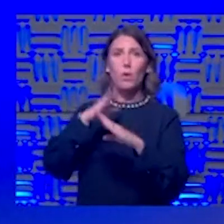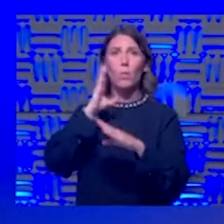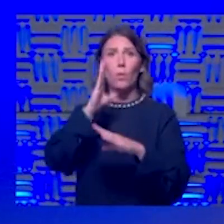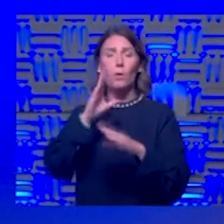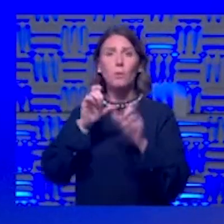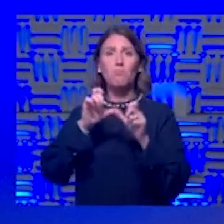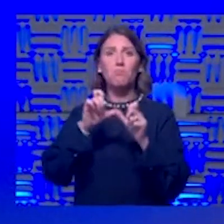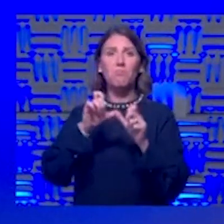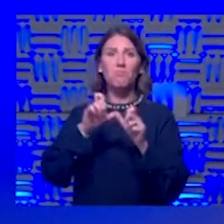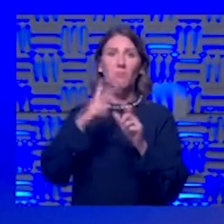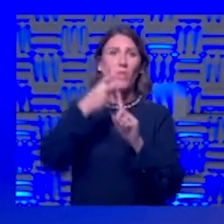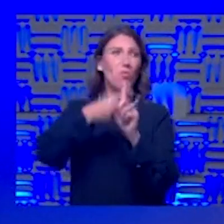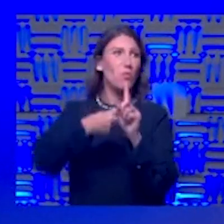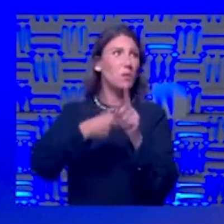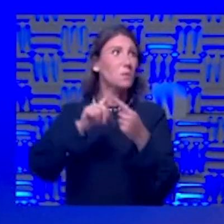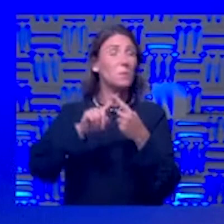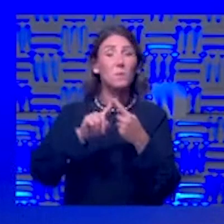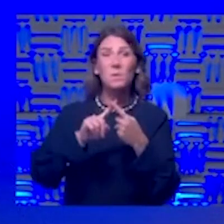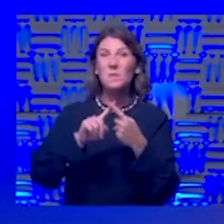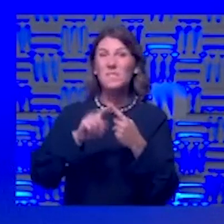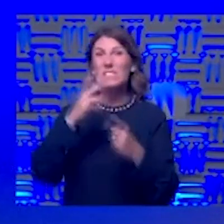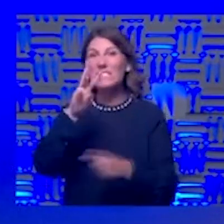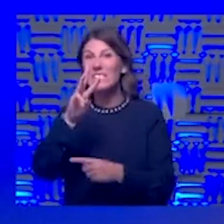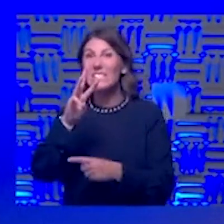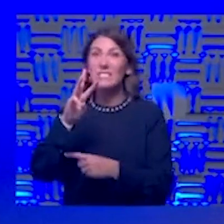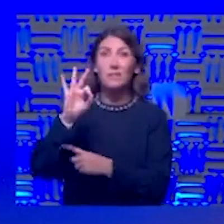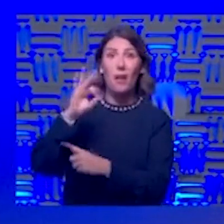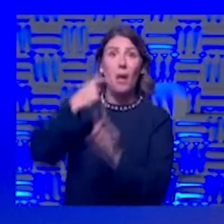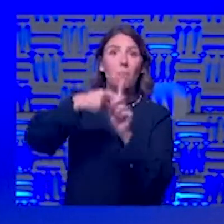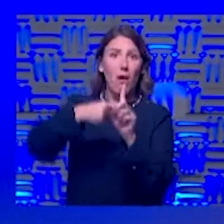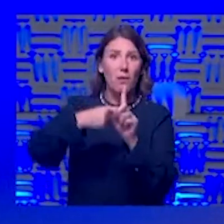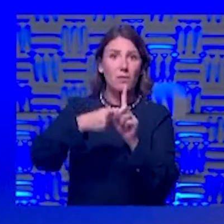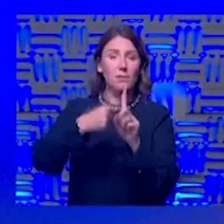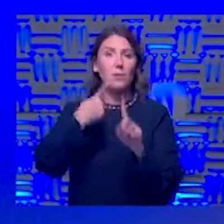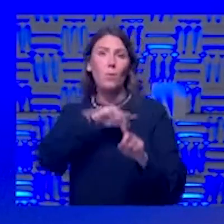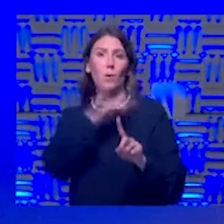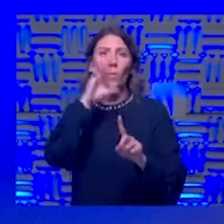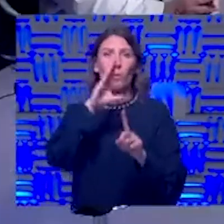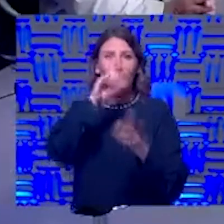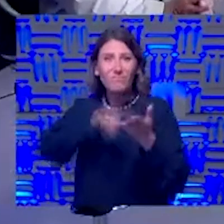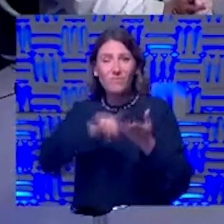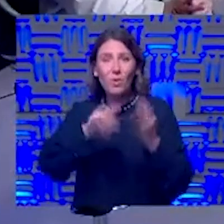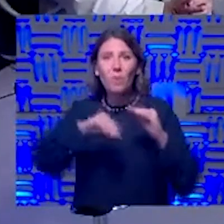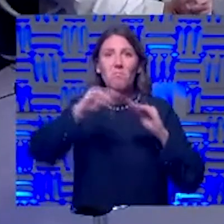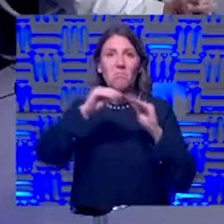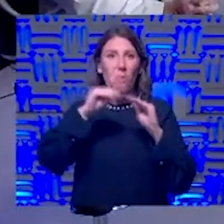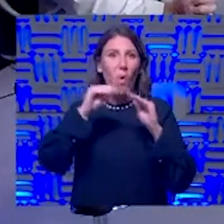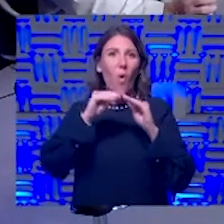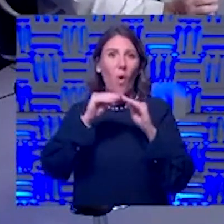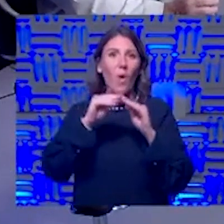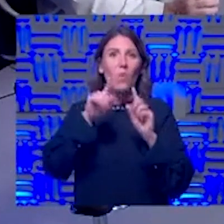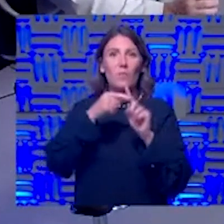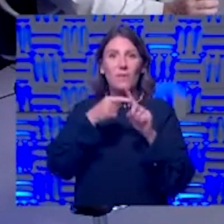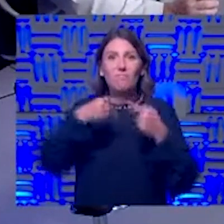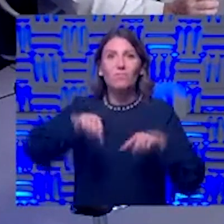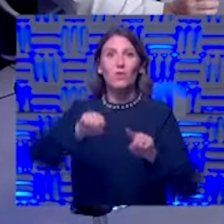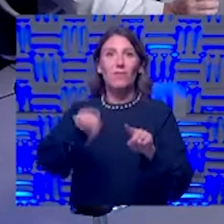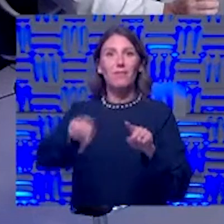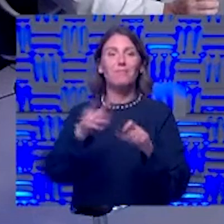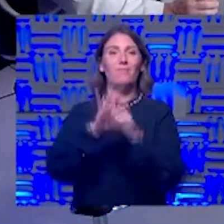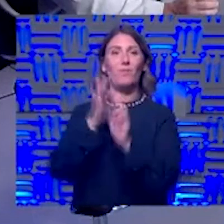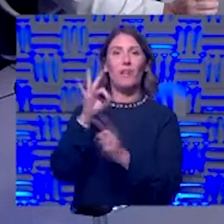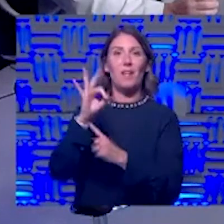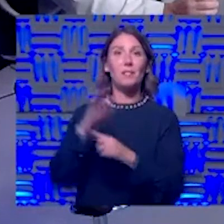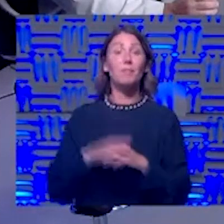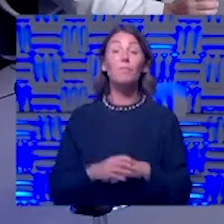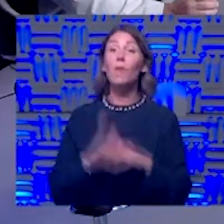just something we're going to have to wait for the data on and wait for the experiments on as we move forward through this. Jill, let's squeeze in one more quick question. Okay, and I want to